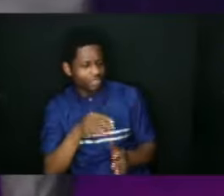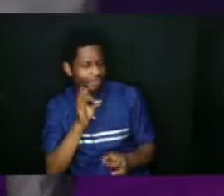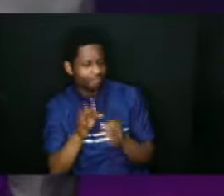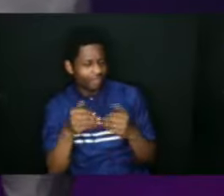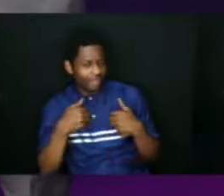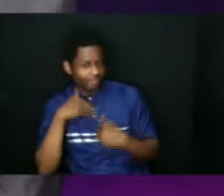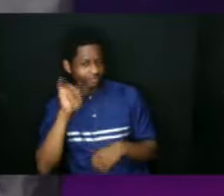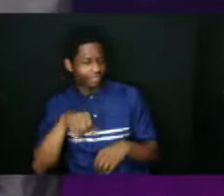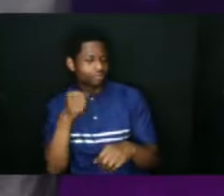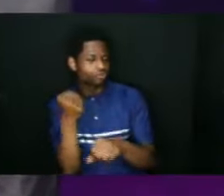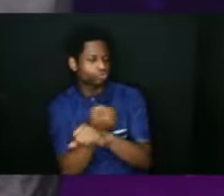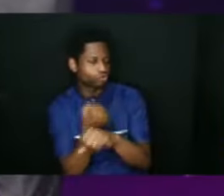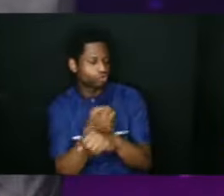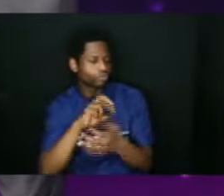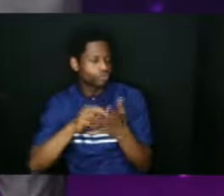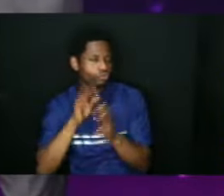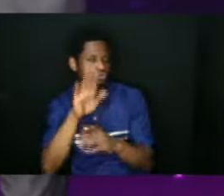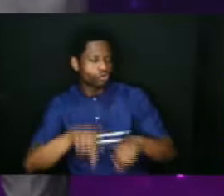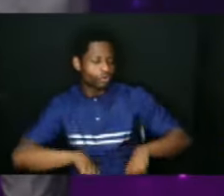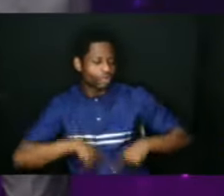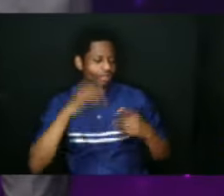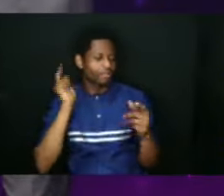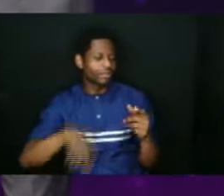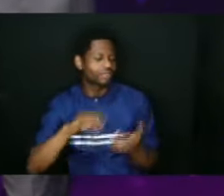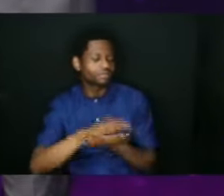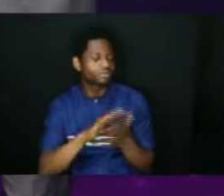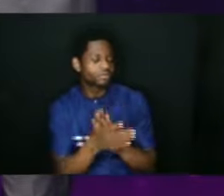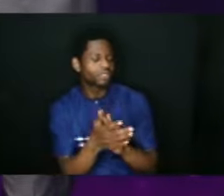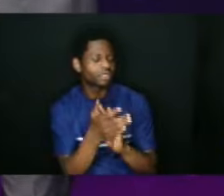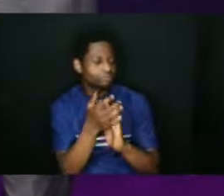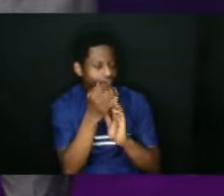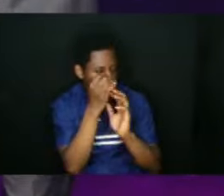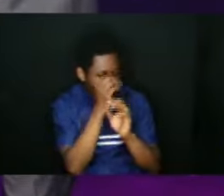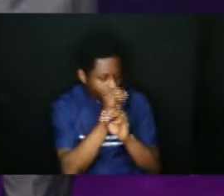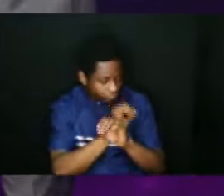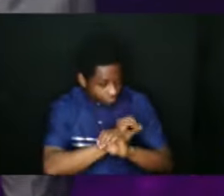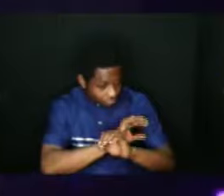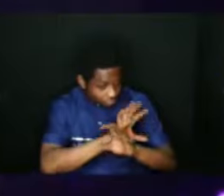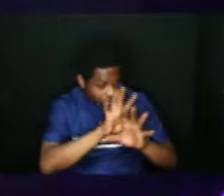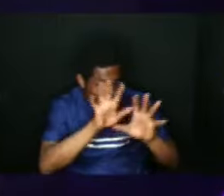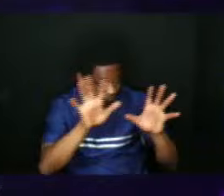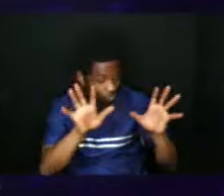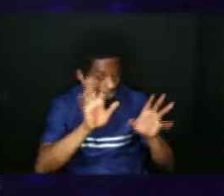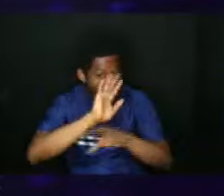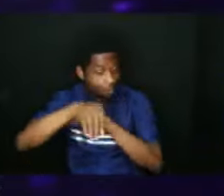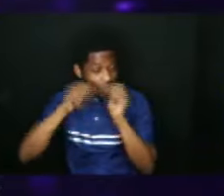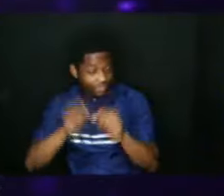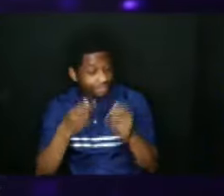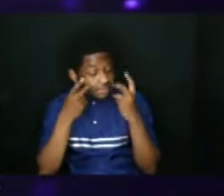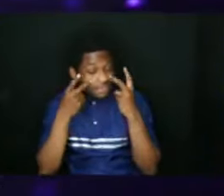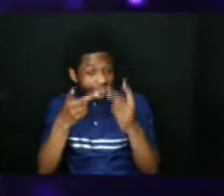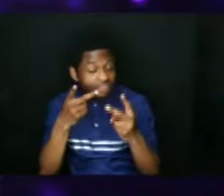I pray that your transformation garment will have this nugget, so you can travel along